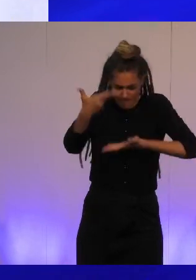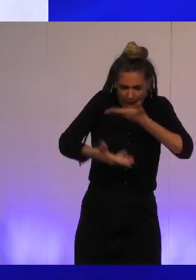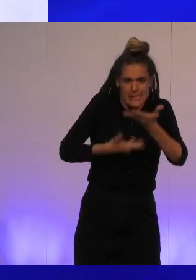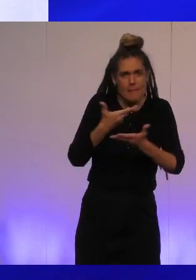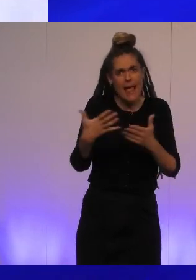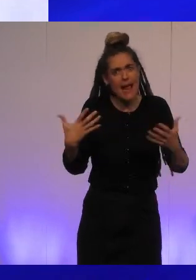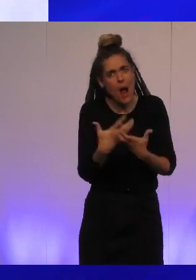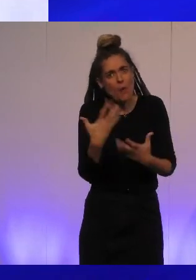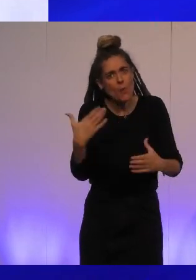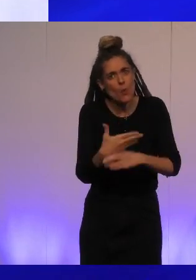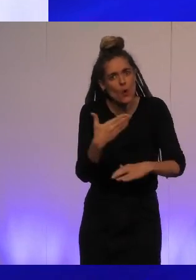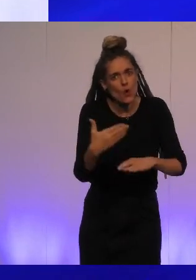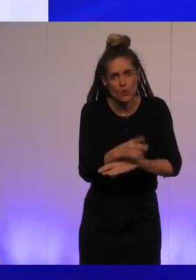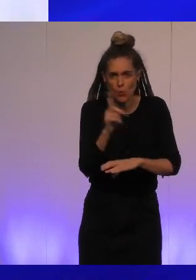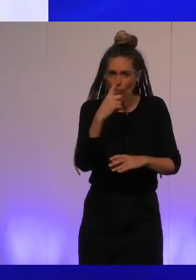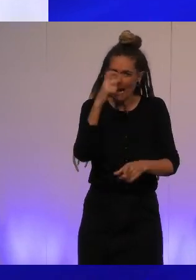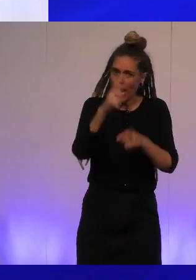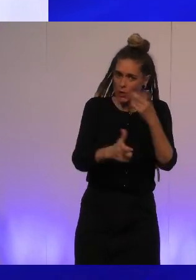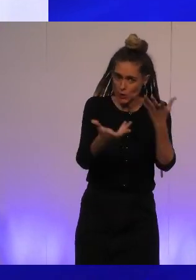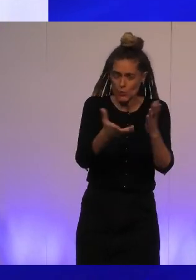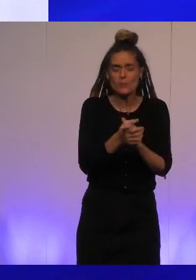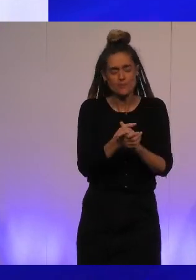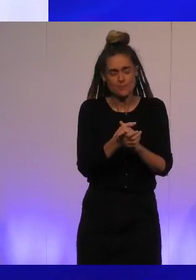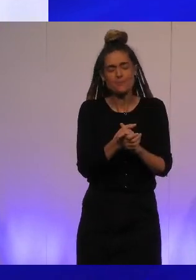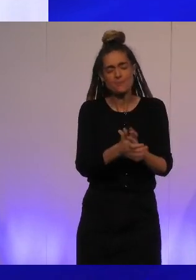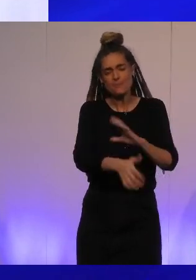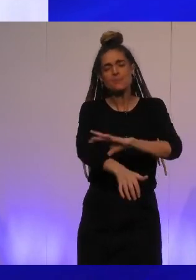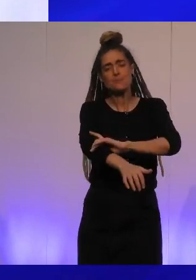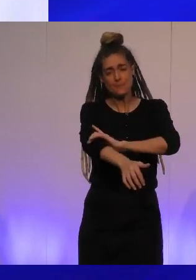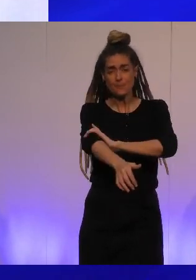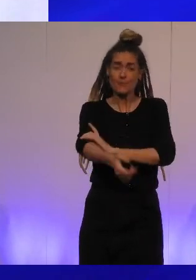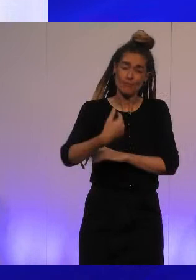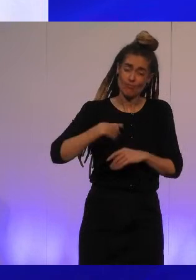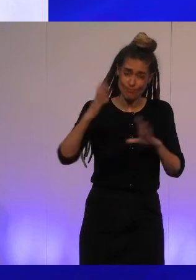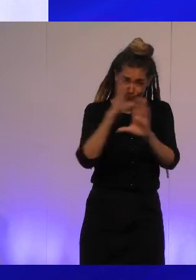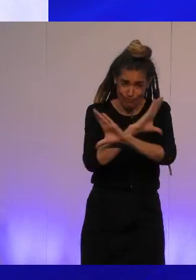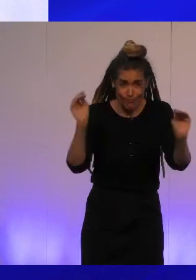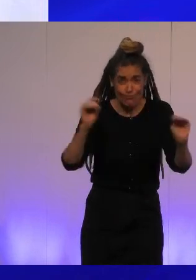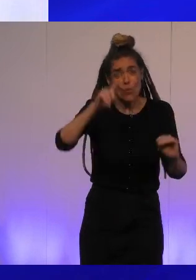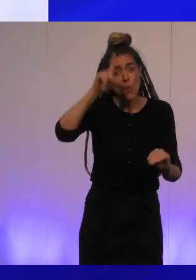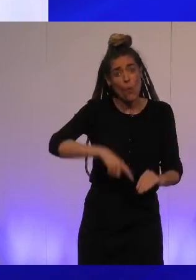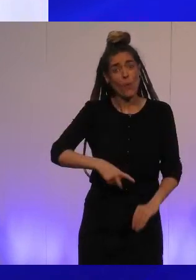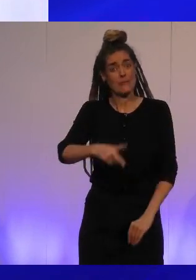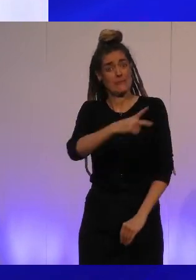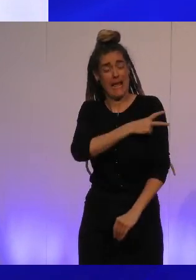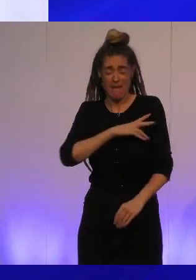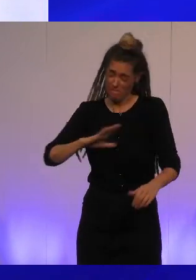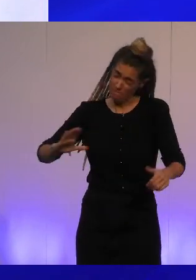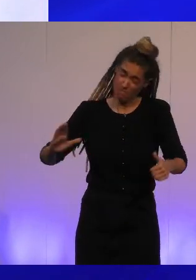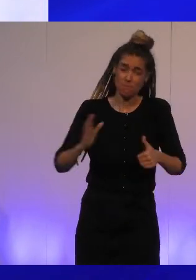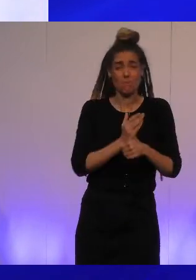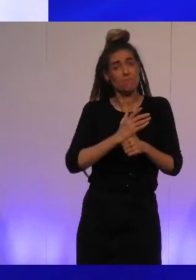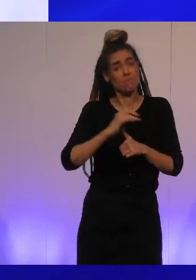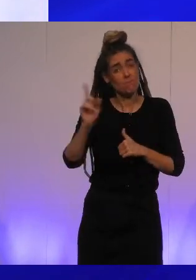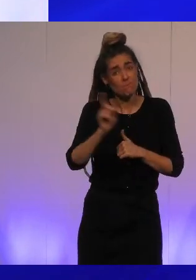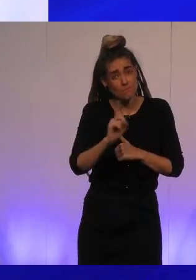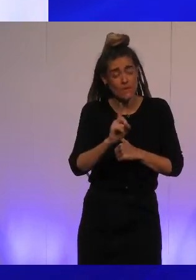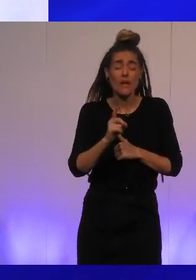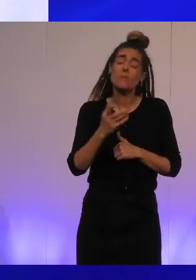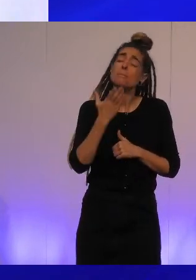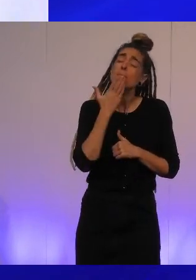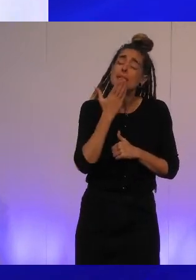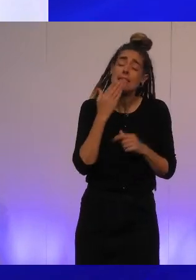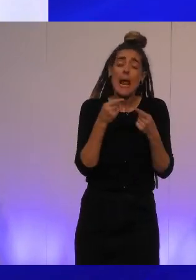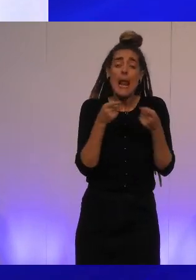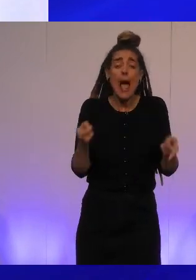be helpful. Yeah. And my message to all our staff, first and foremost, is where you can talk to your